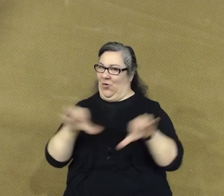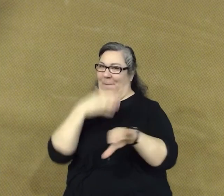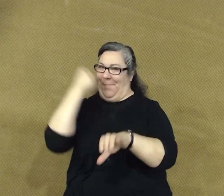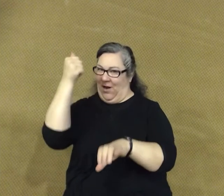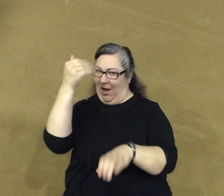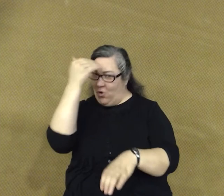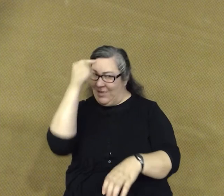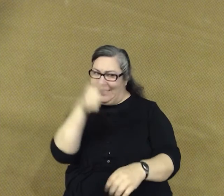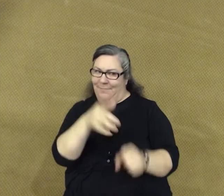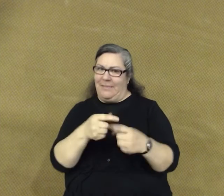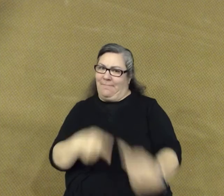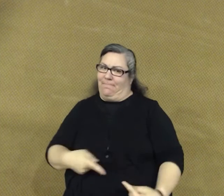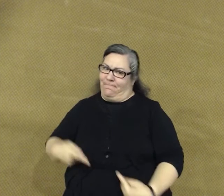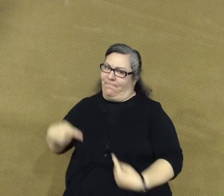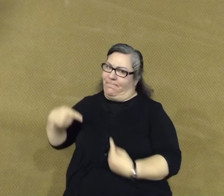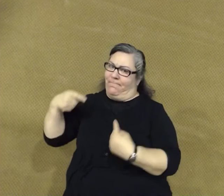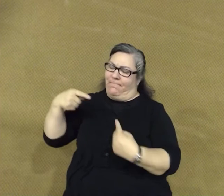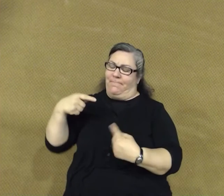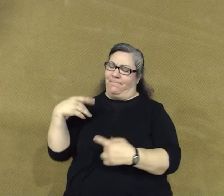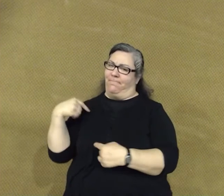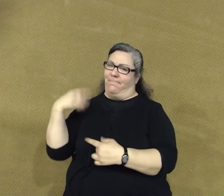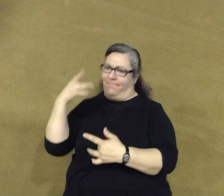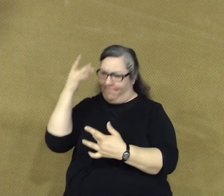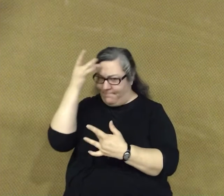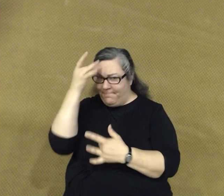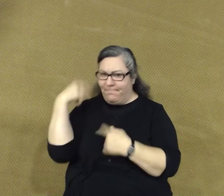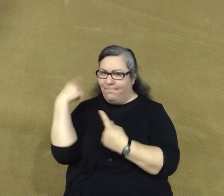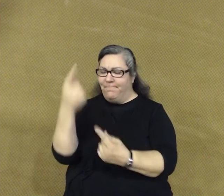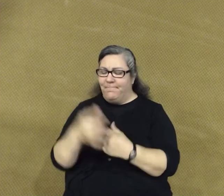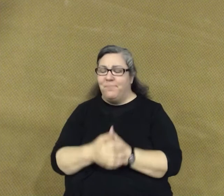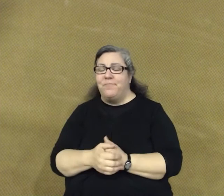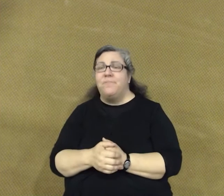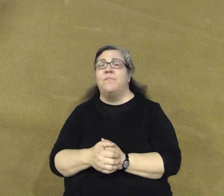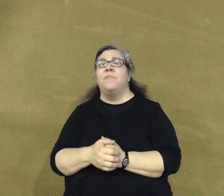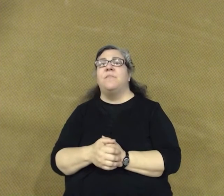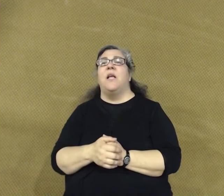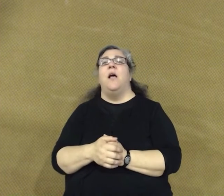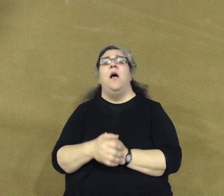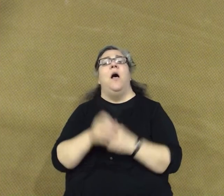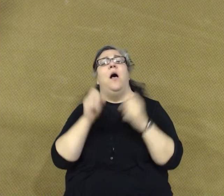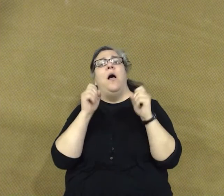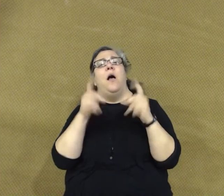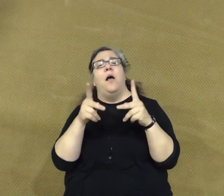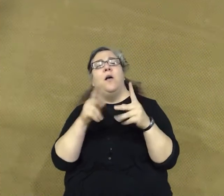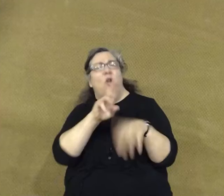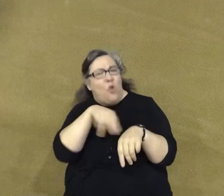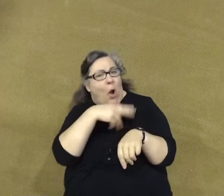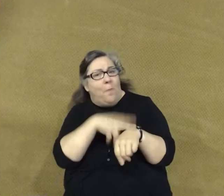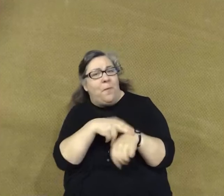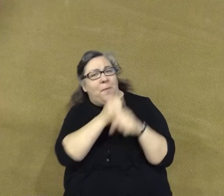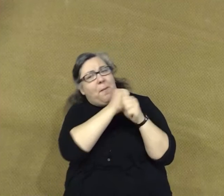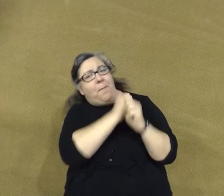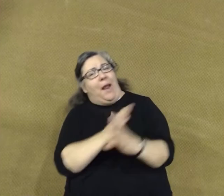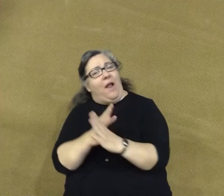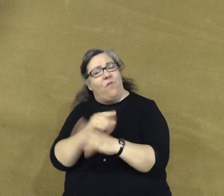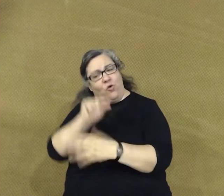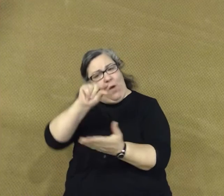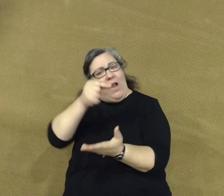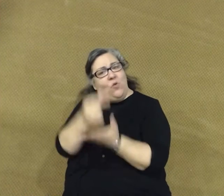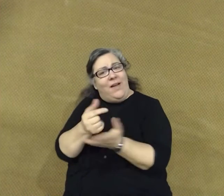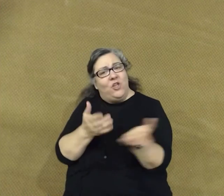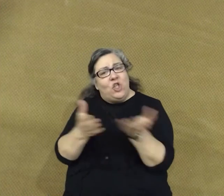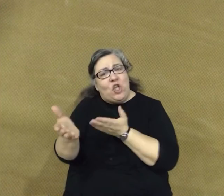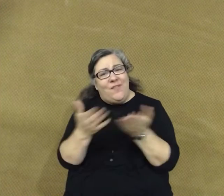I know she's been battling sickness. And by way of announcement, as you know, coming up normally, we would be preparing for